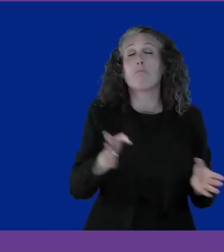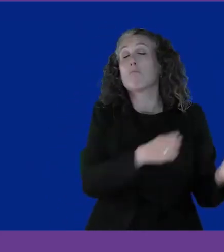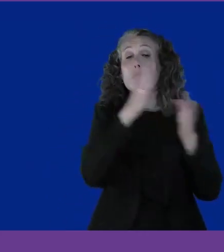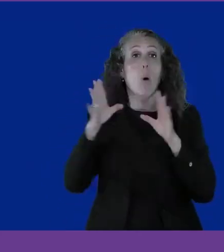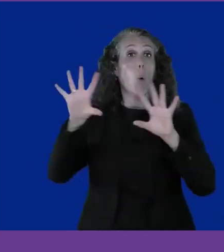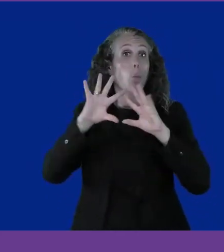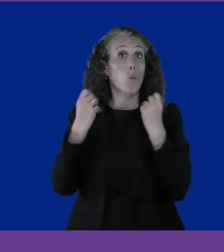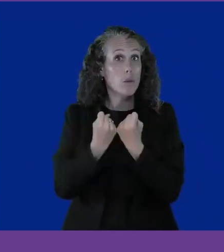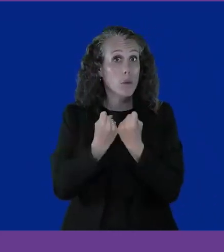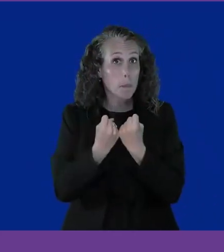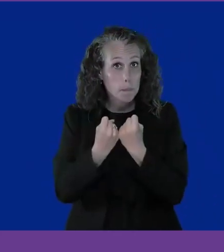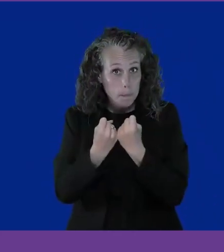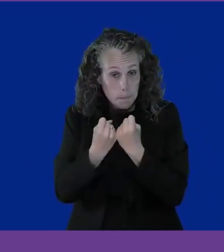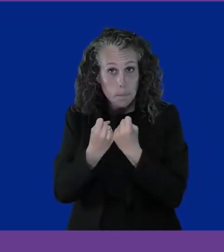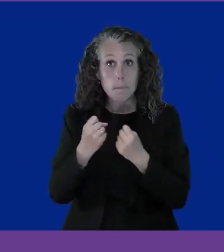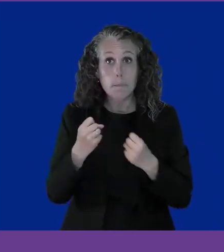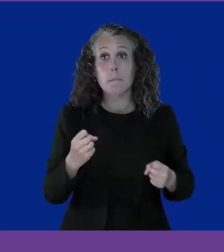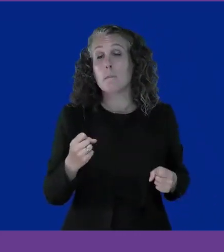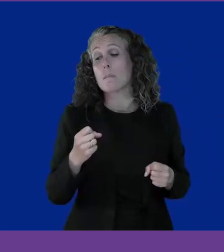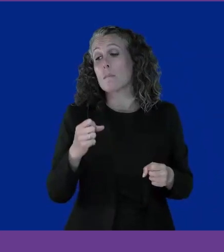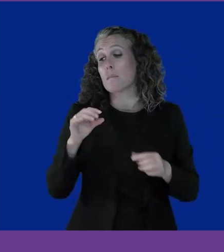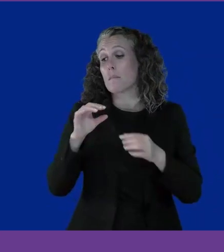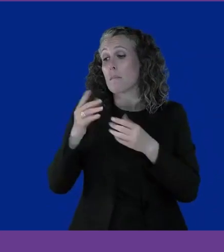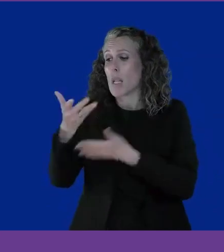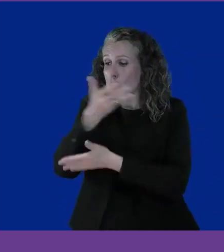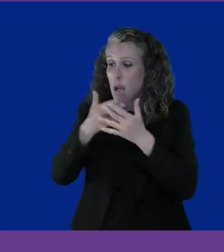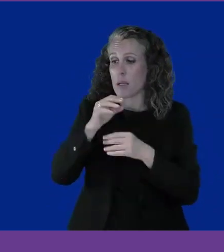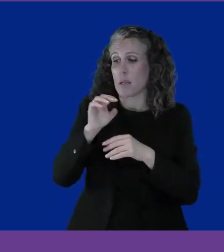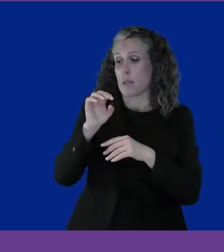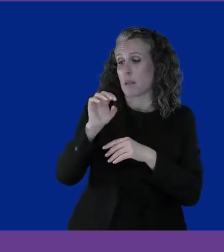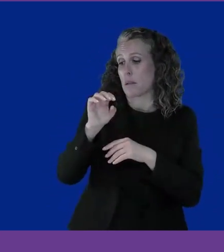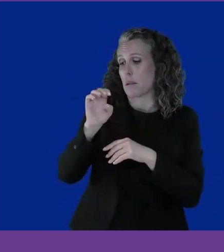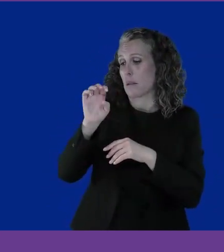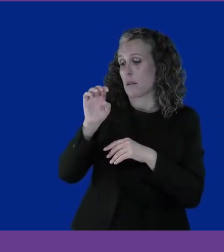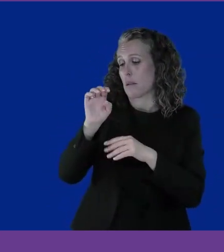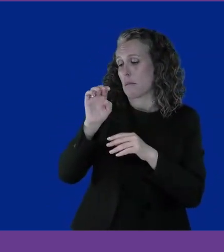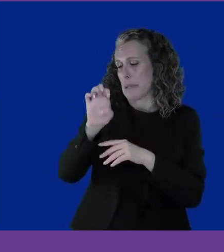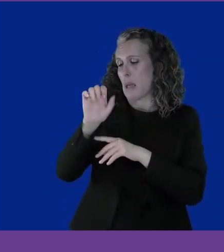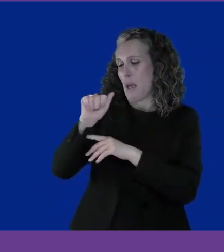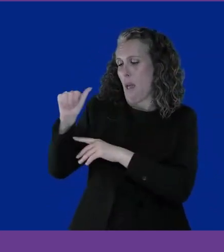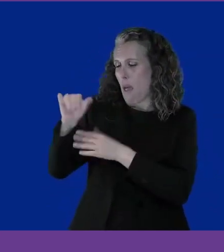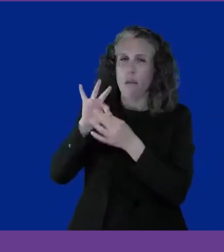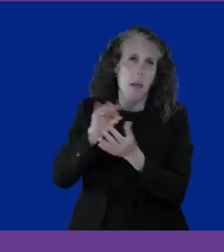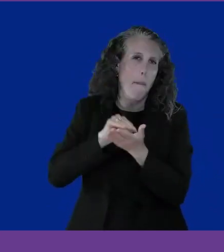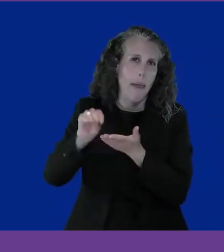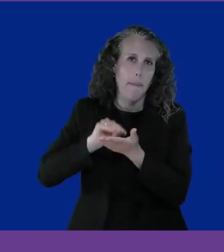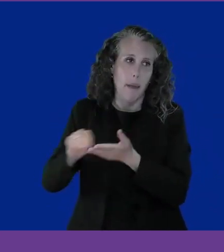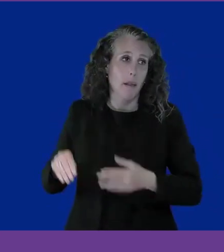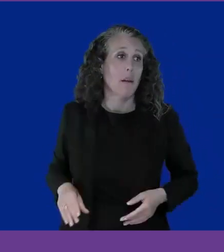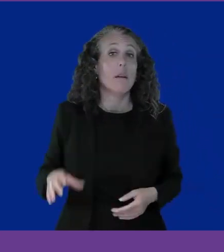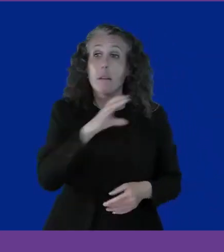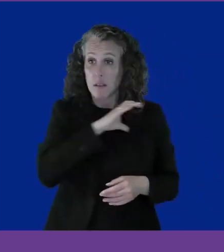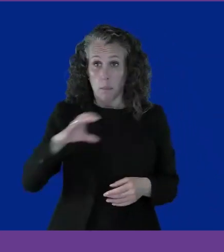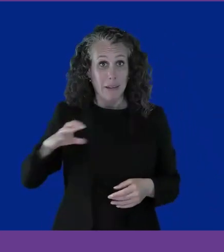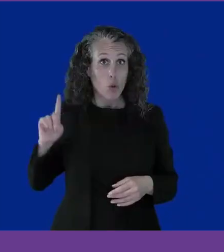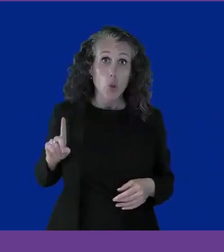on the implementation of a European Accessibility Act in payments, and the Commission is present as observers.